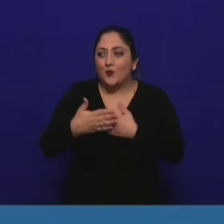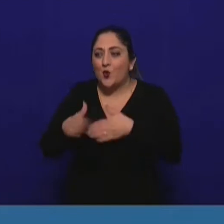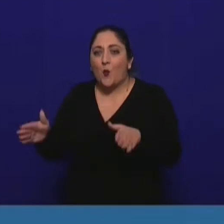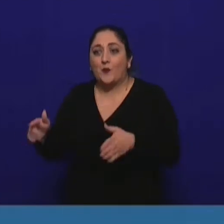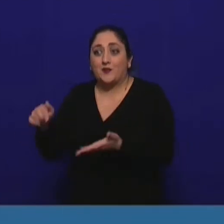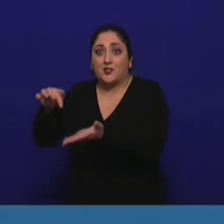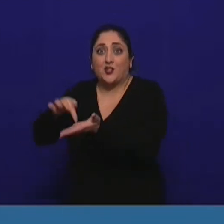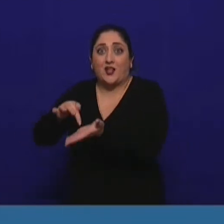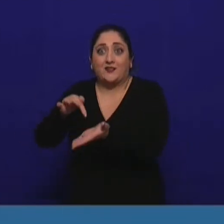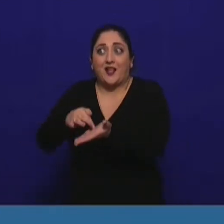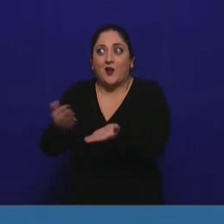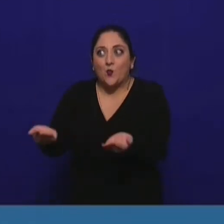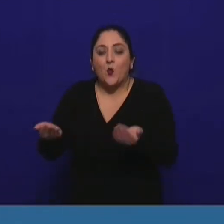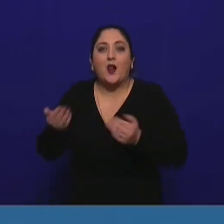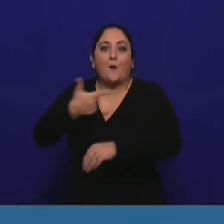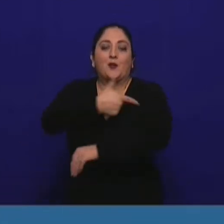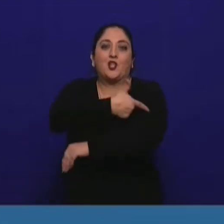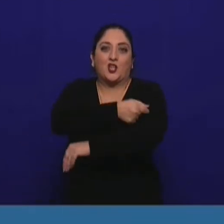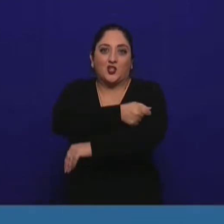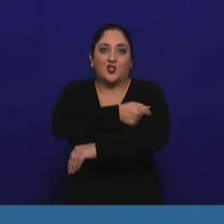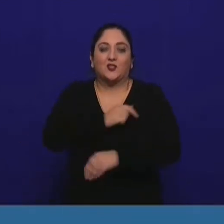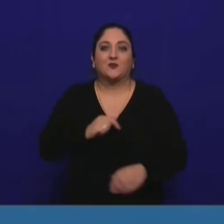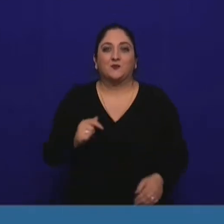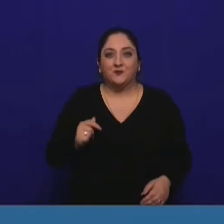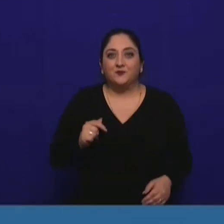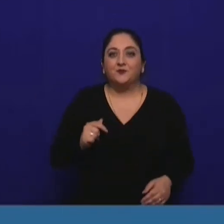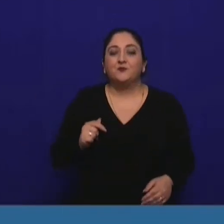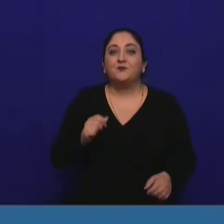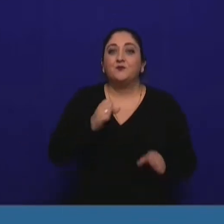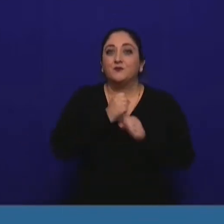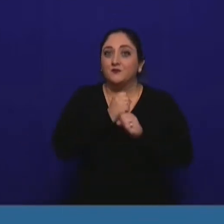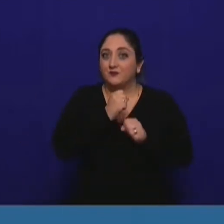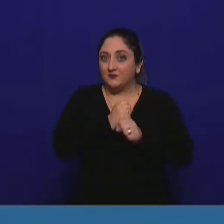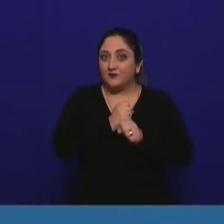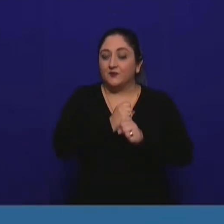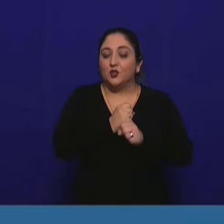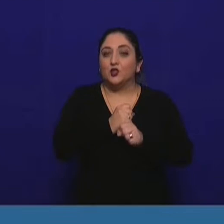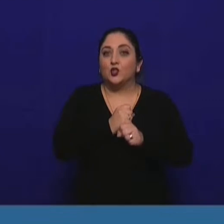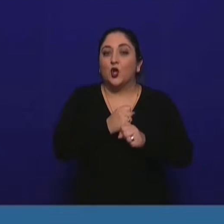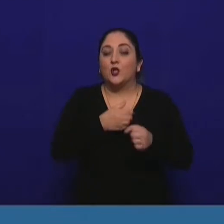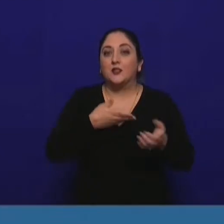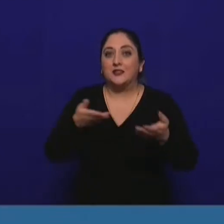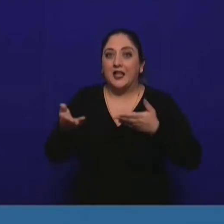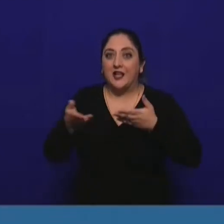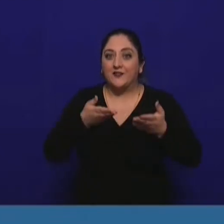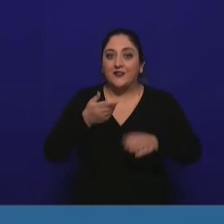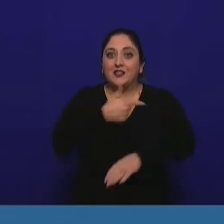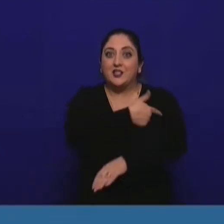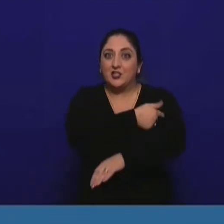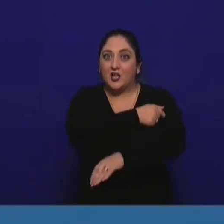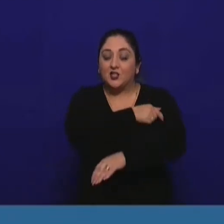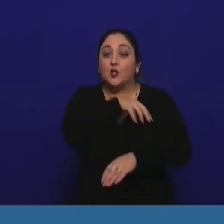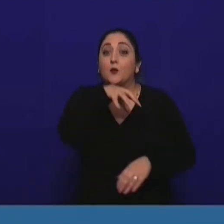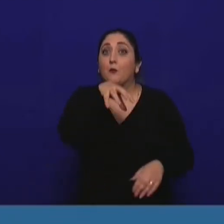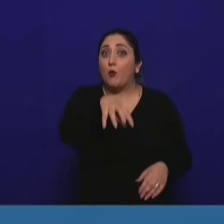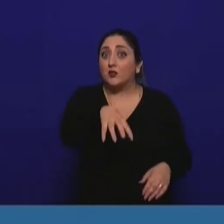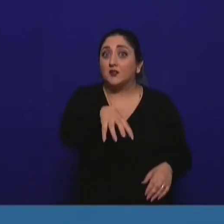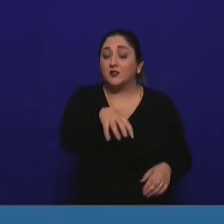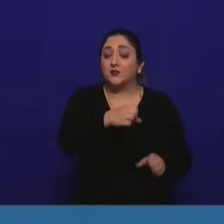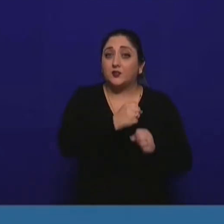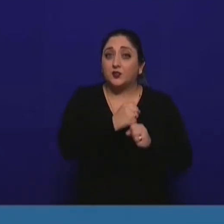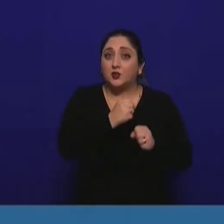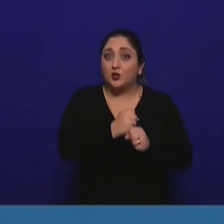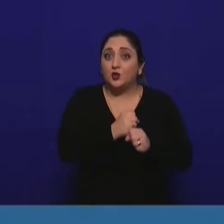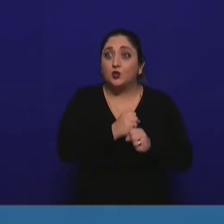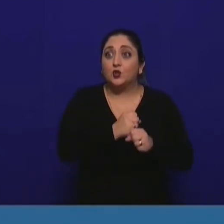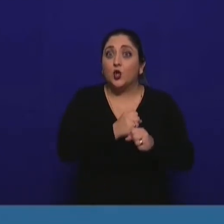nkun nistgħu nlaqmu iktar nies. Infatti anka fl-essential workers sibna anka ċertu postijiet tax-xogħol fejn jaħdmu essential workers li qegħdin